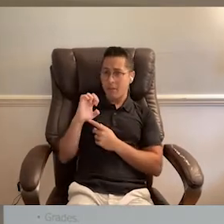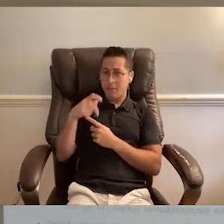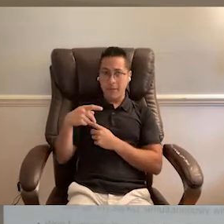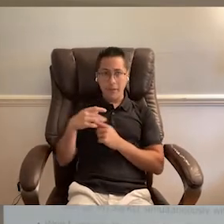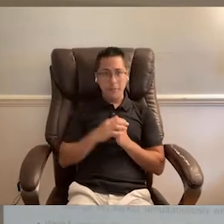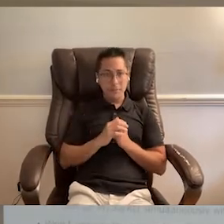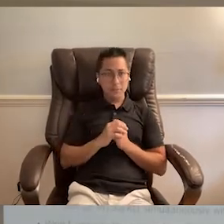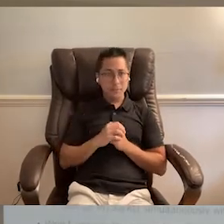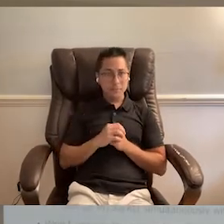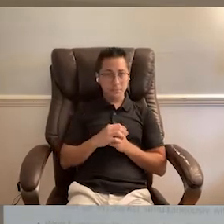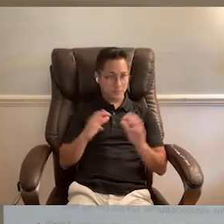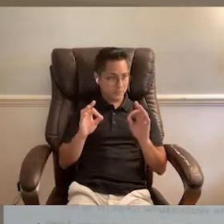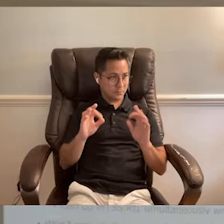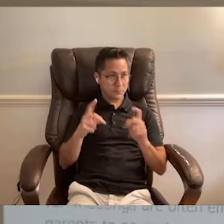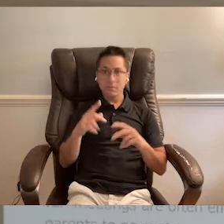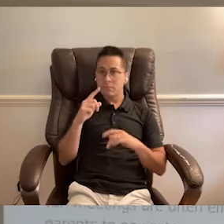Okay, so I'm going to skip that.